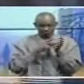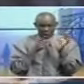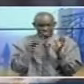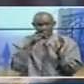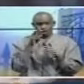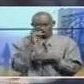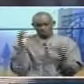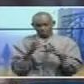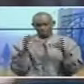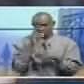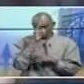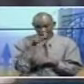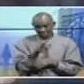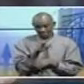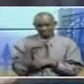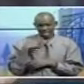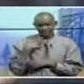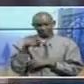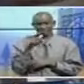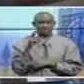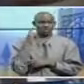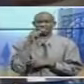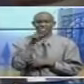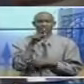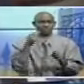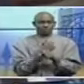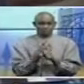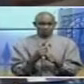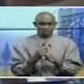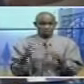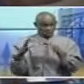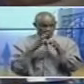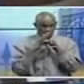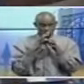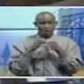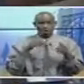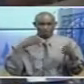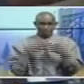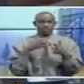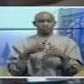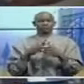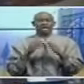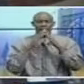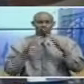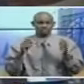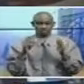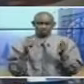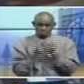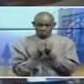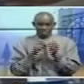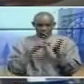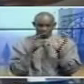community policing. COD lawmakers are faulting the move. COD opposes the Nyumba Kumi project